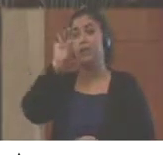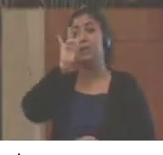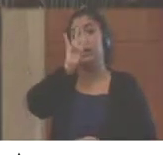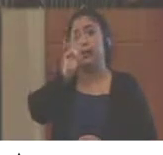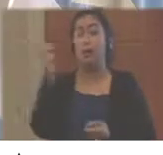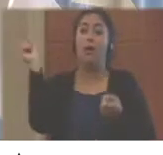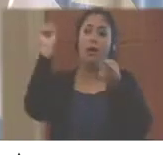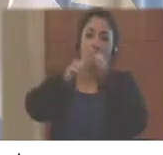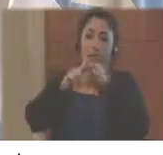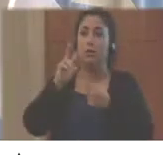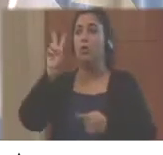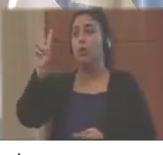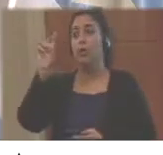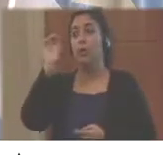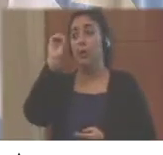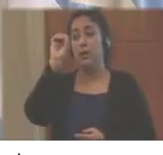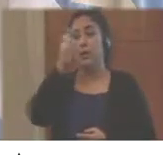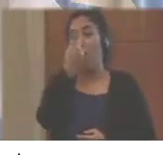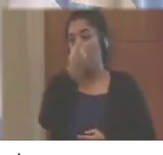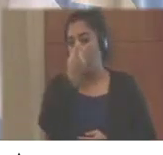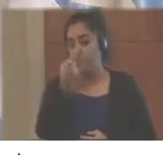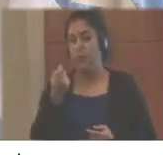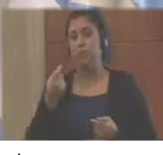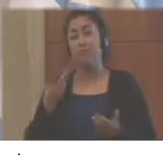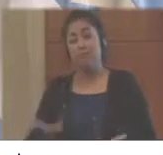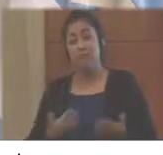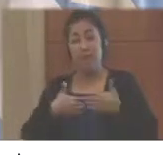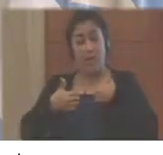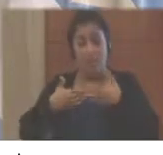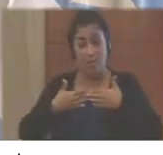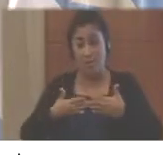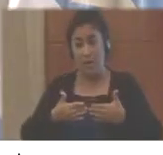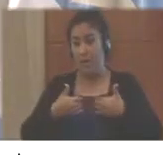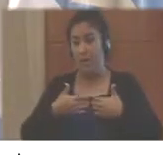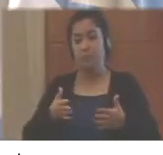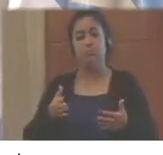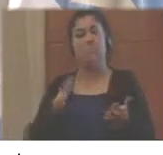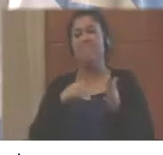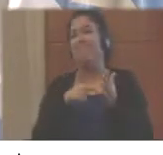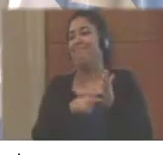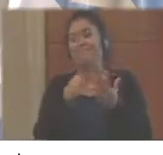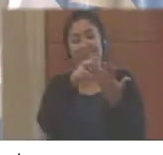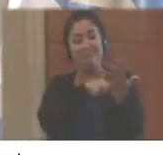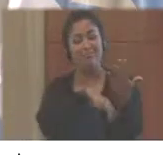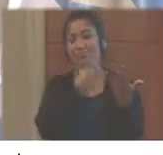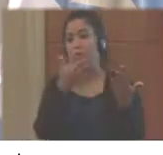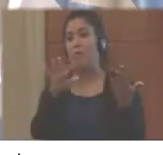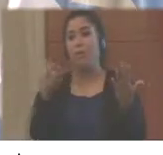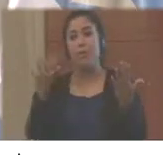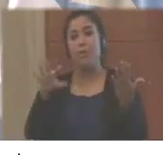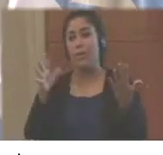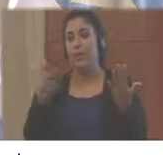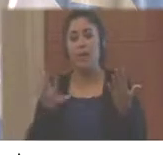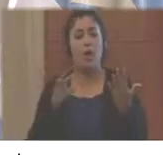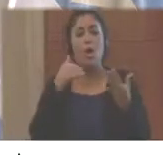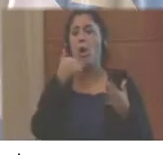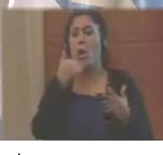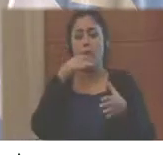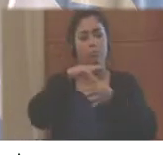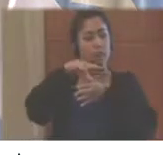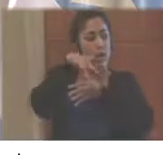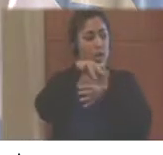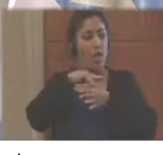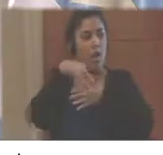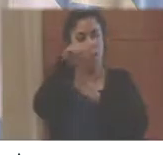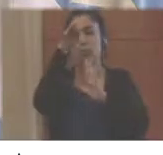and 2011. At that time, our country did not have a defined policy or plans that would orient